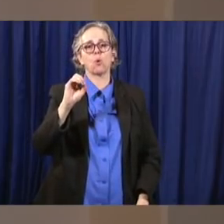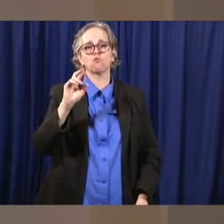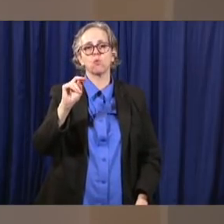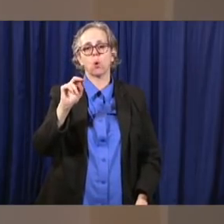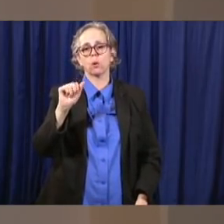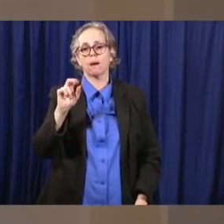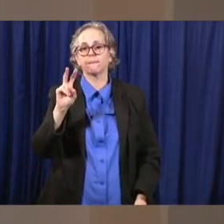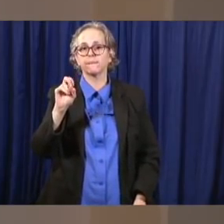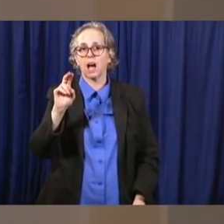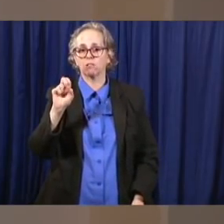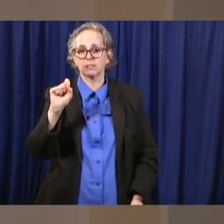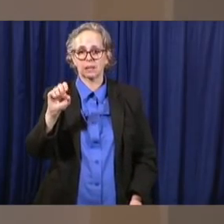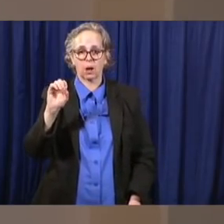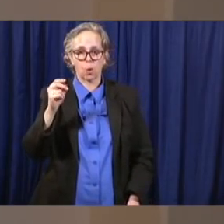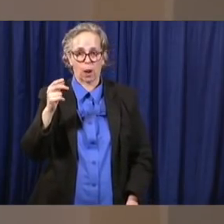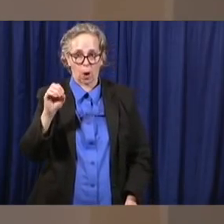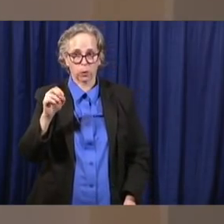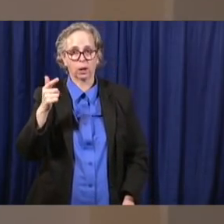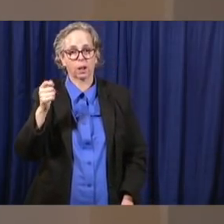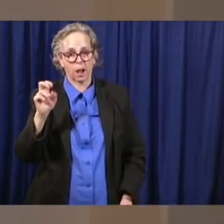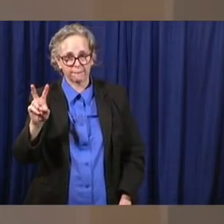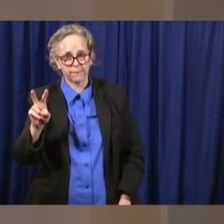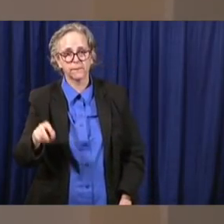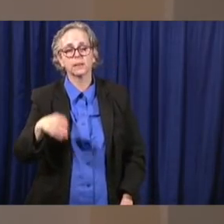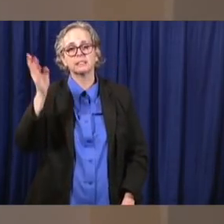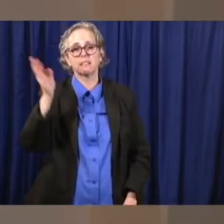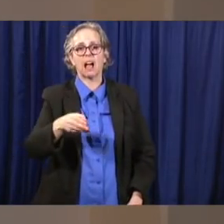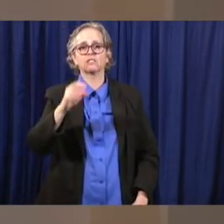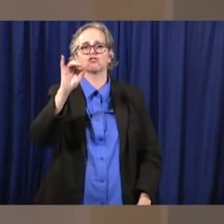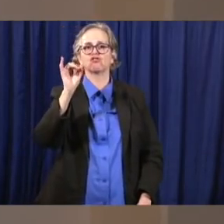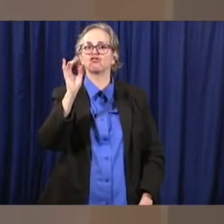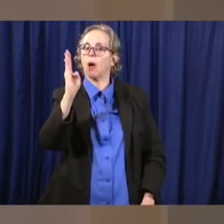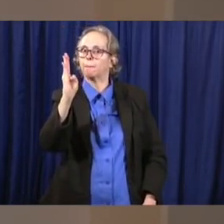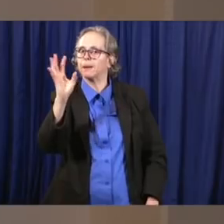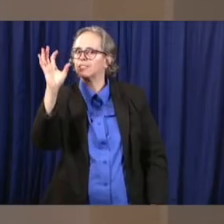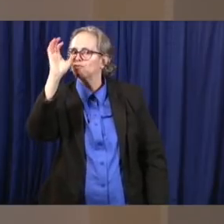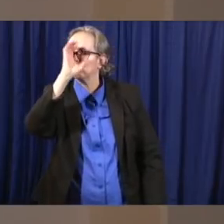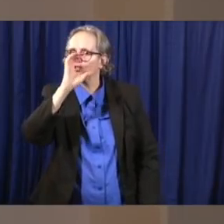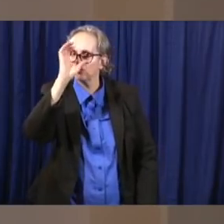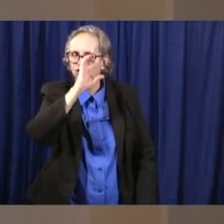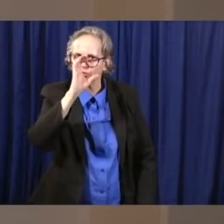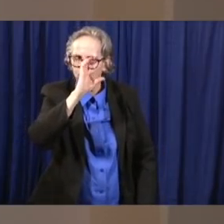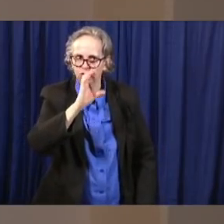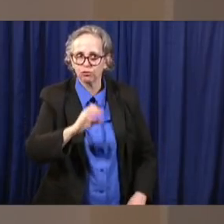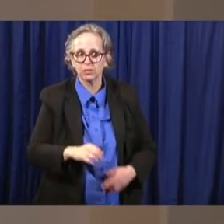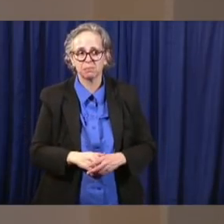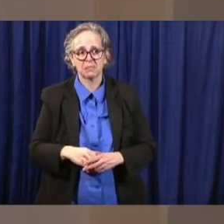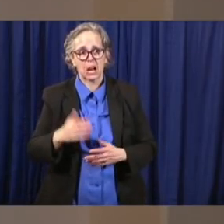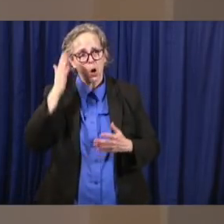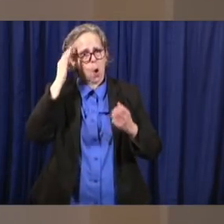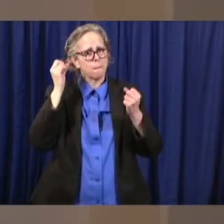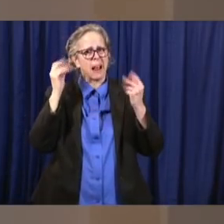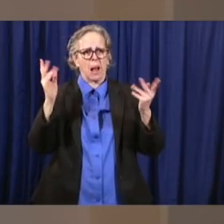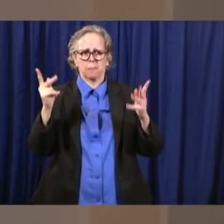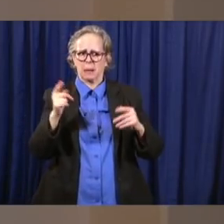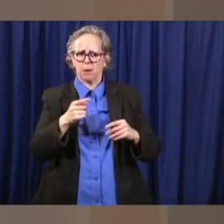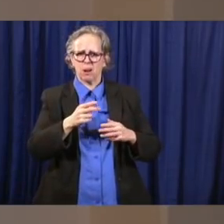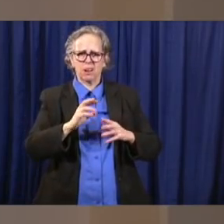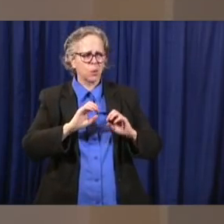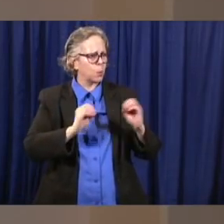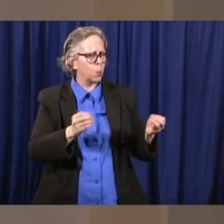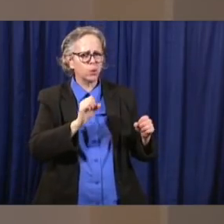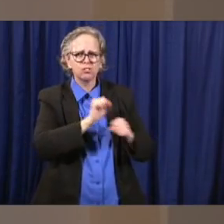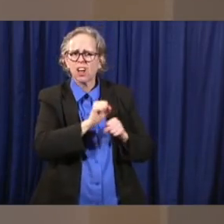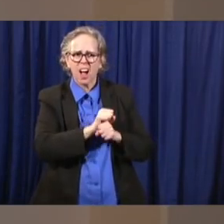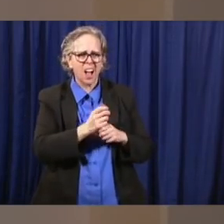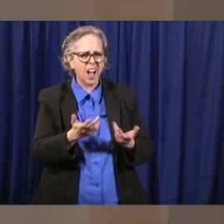coronavirus.ohio.gov/job search. Over 30,000 jobs. I know a lot of folks are out of work, folks maybe who've had their plans for the spring